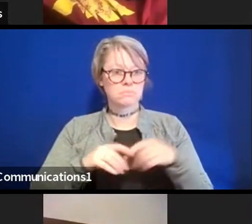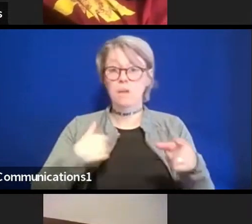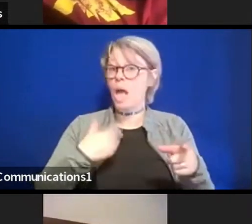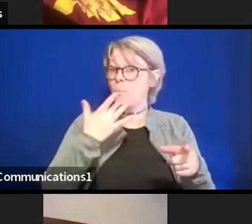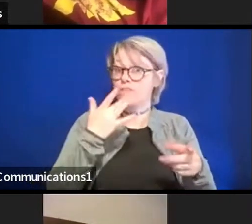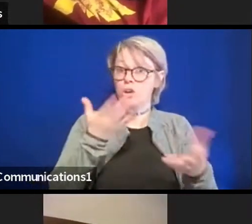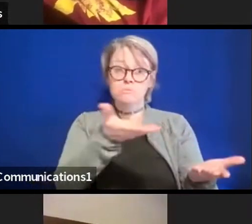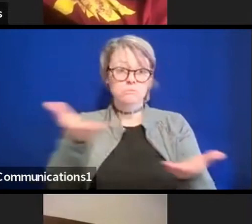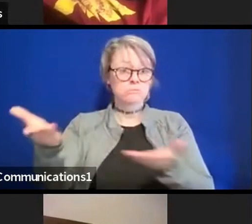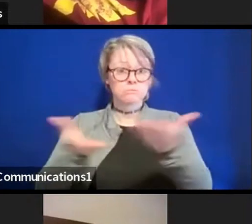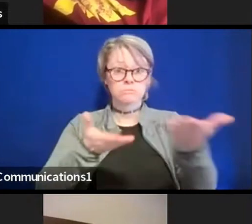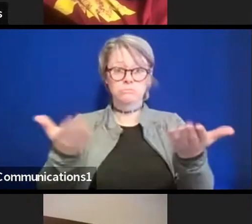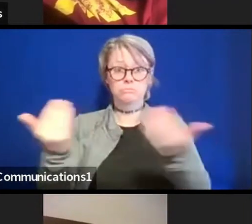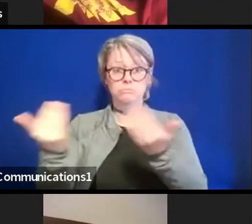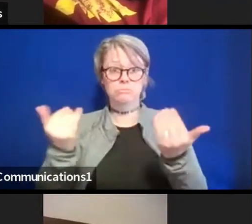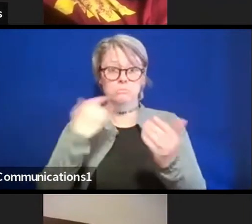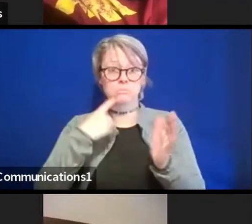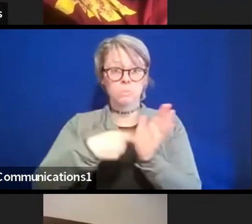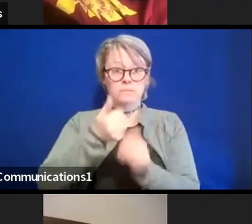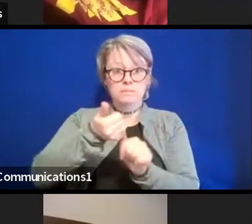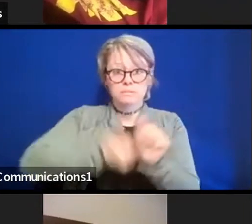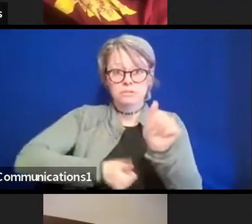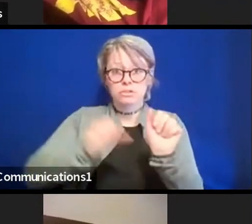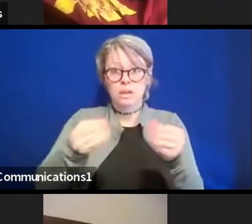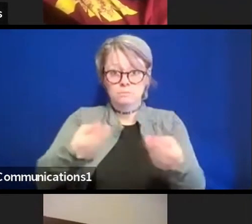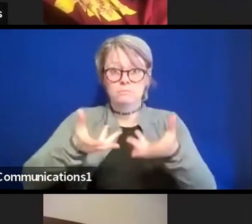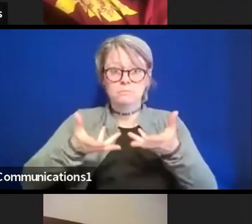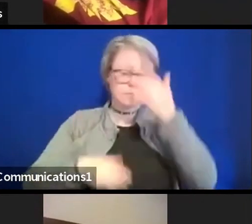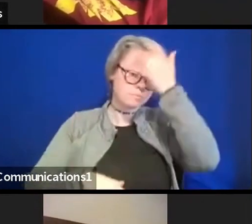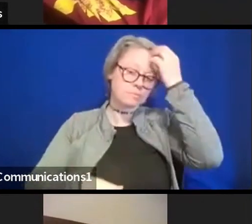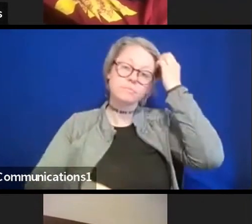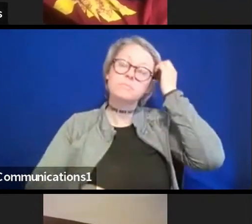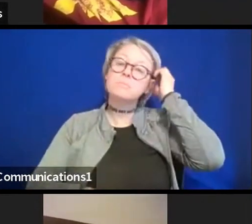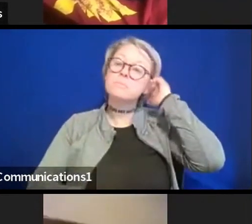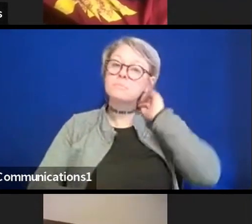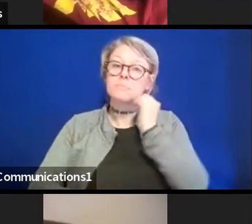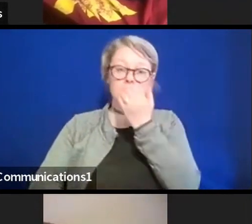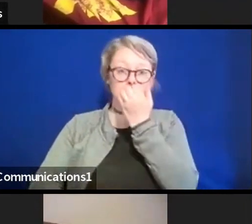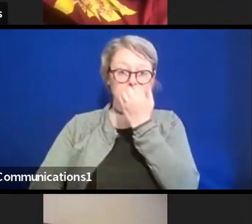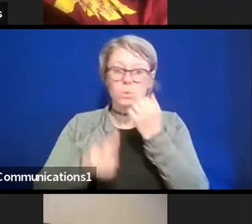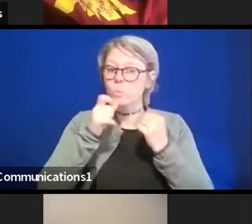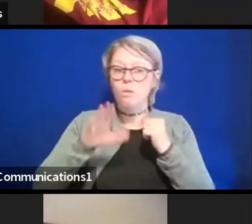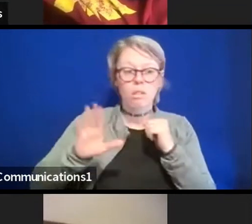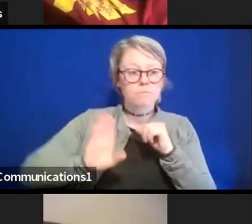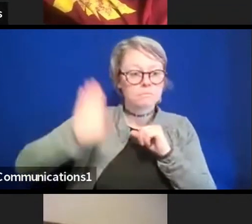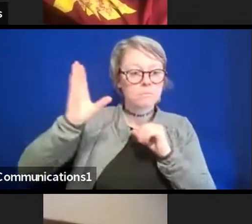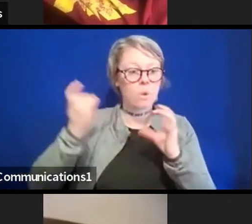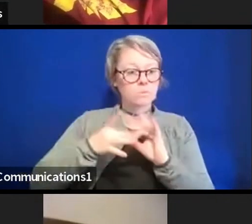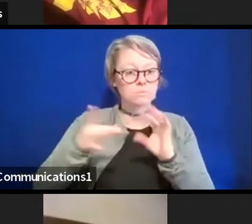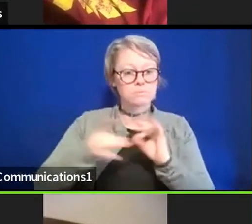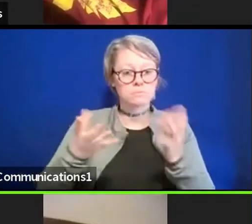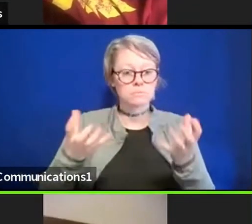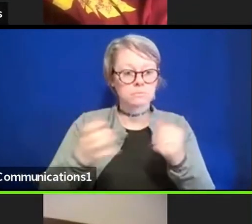anyone Okay. once if they have something to say. Yeah. Is there anybody else that hasn't spoken yet that would like to say?